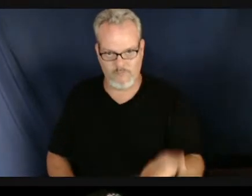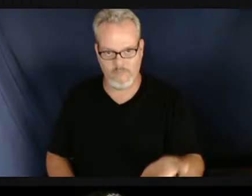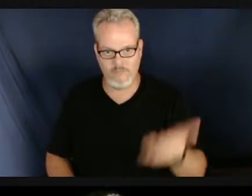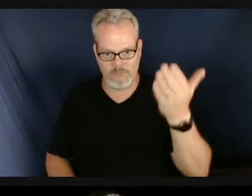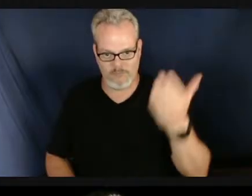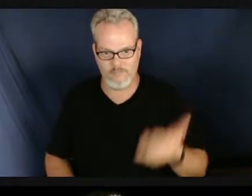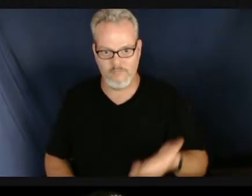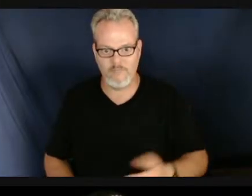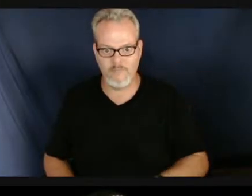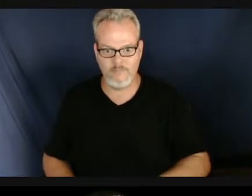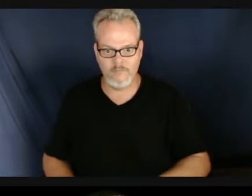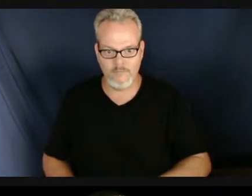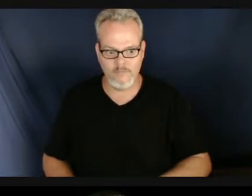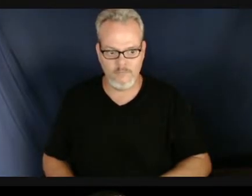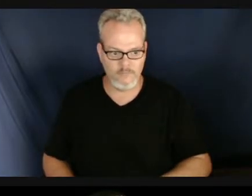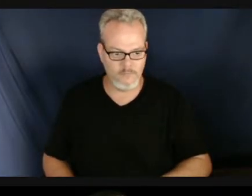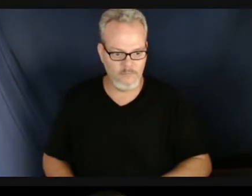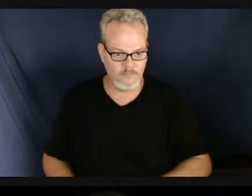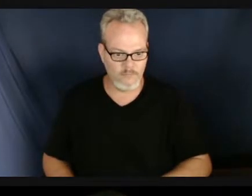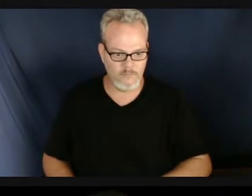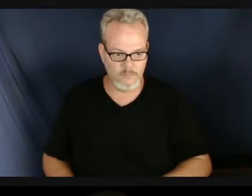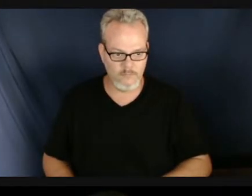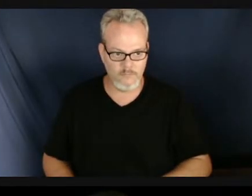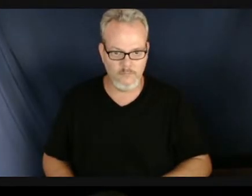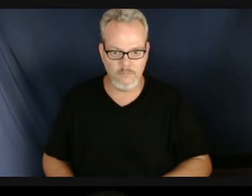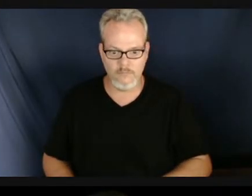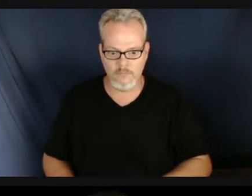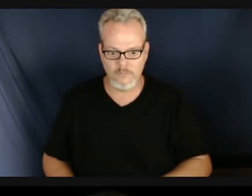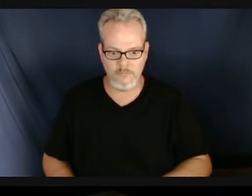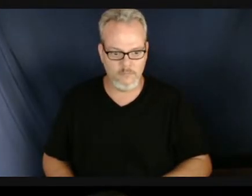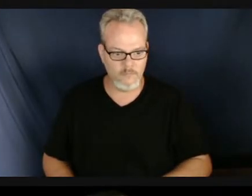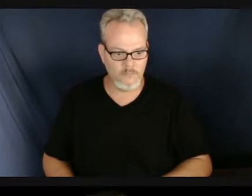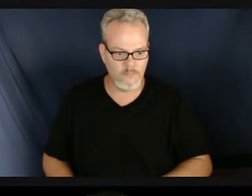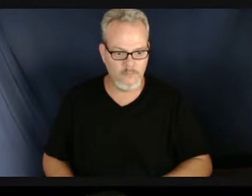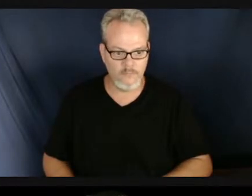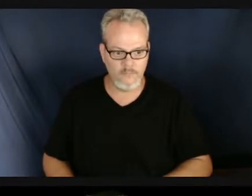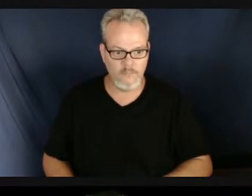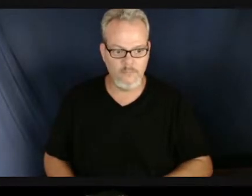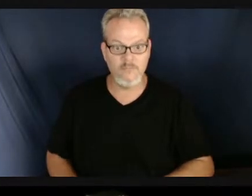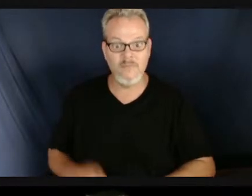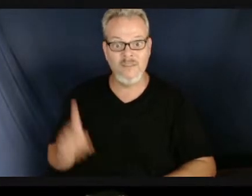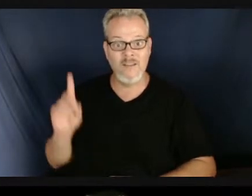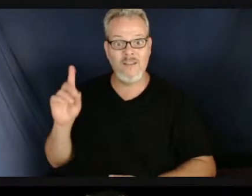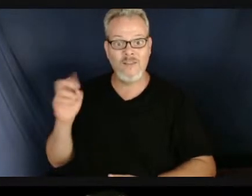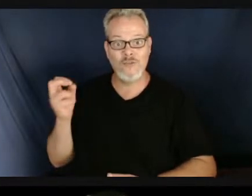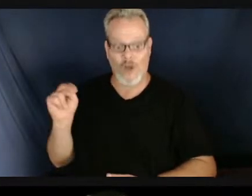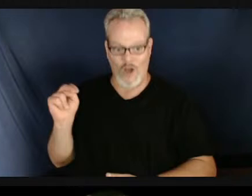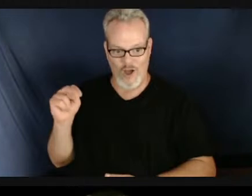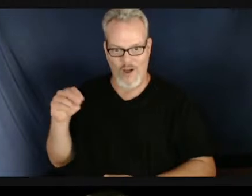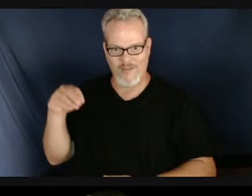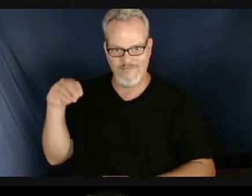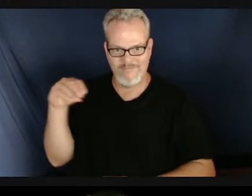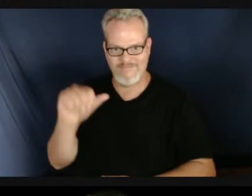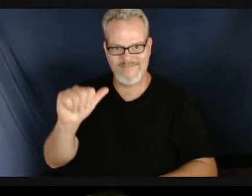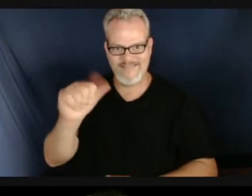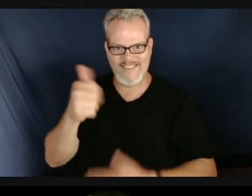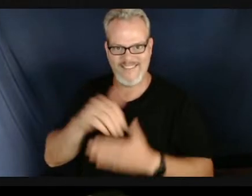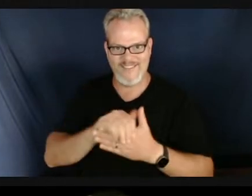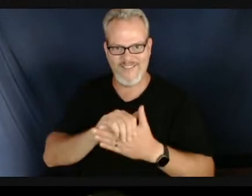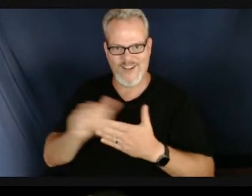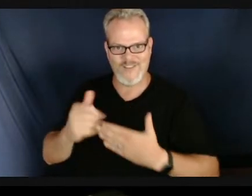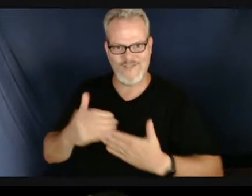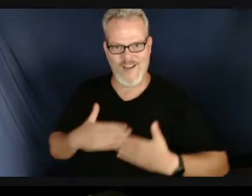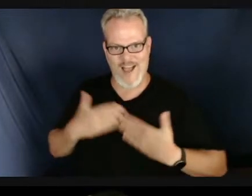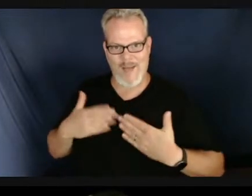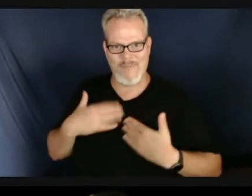Find it. All right, we had Dawn with a $10 super chat with a happy birthday, Brett, and happy pizza day. And then Brett came